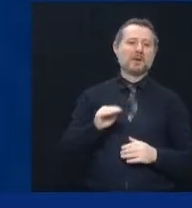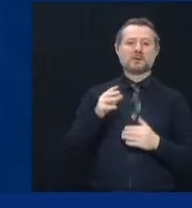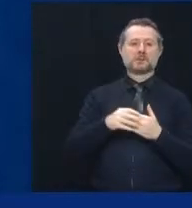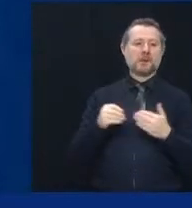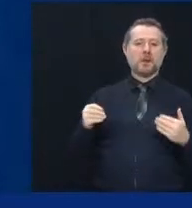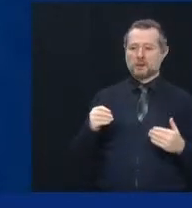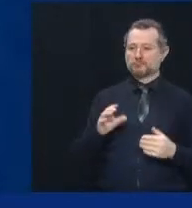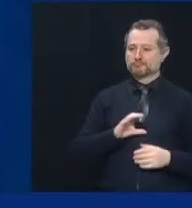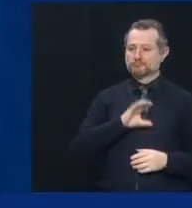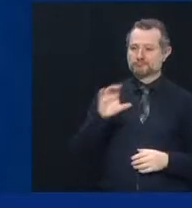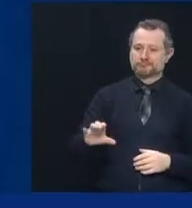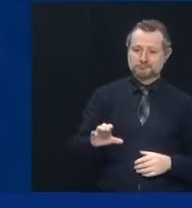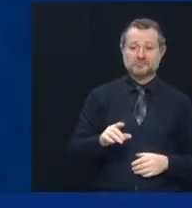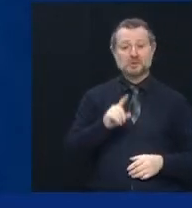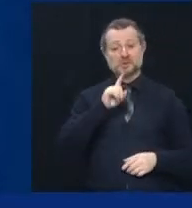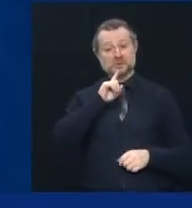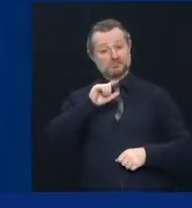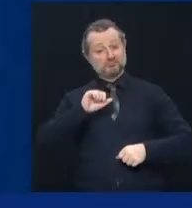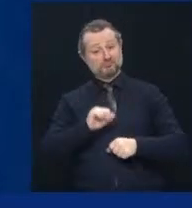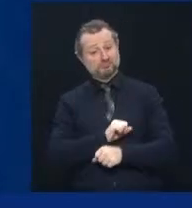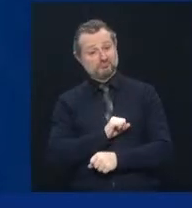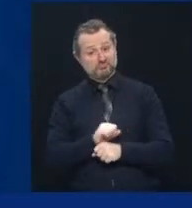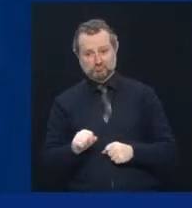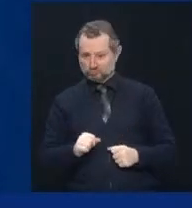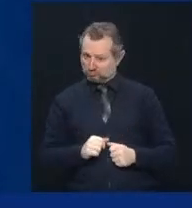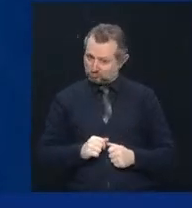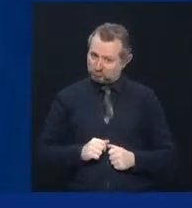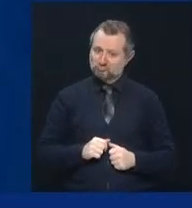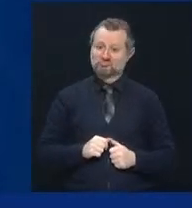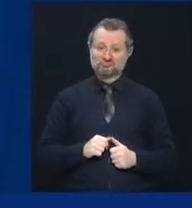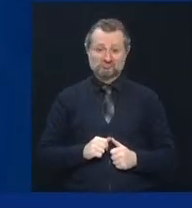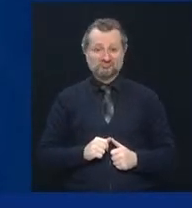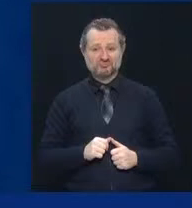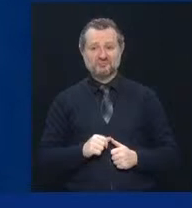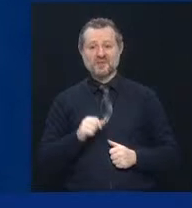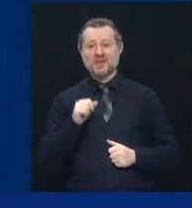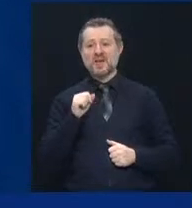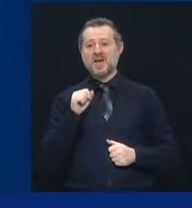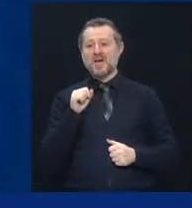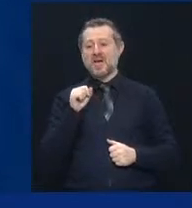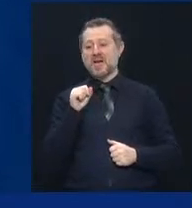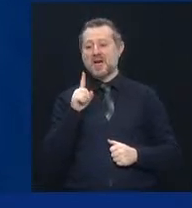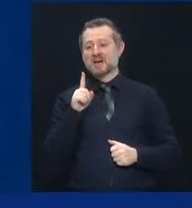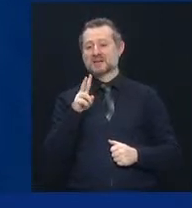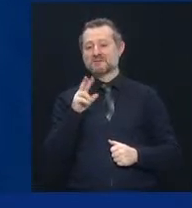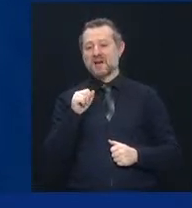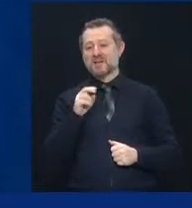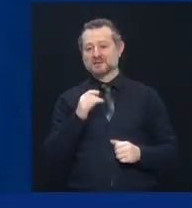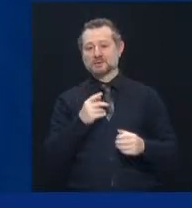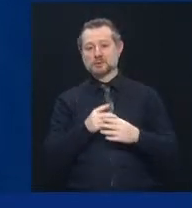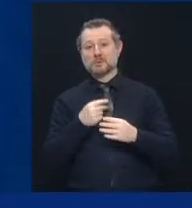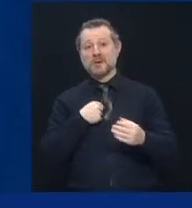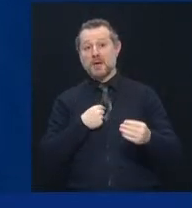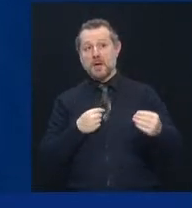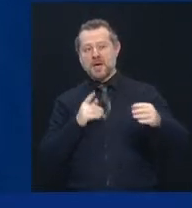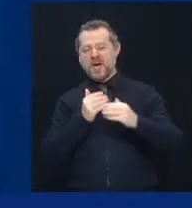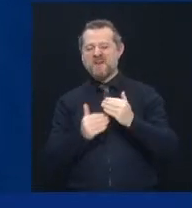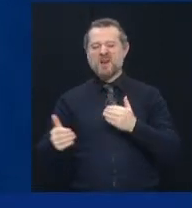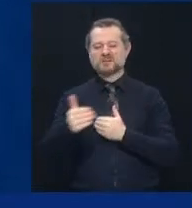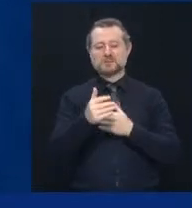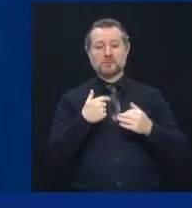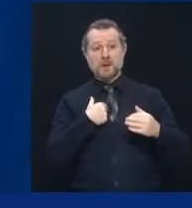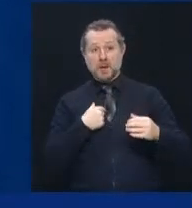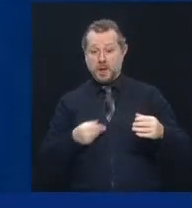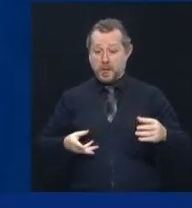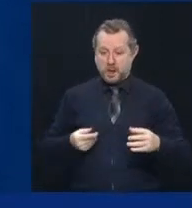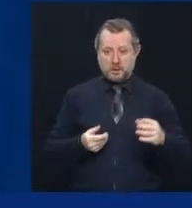a reimbursement. The federal government had been reimbursing. New York State would pay out the money to do the